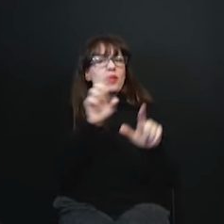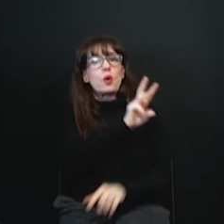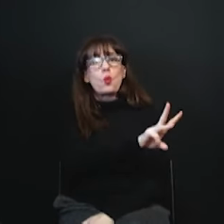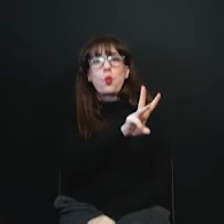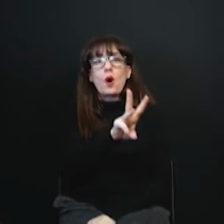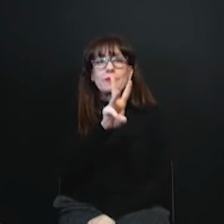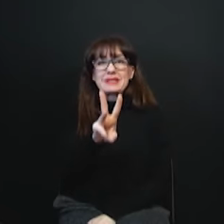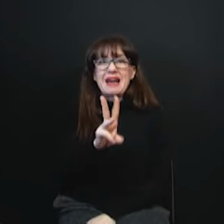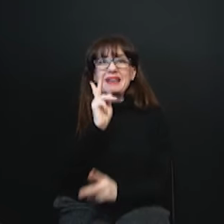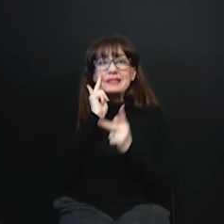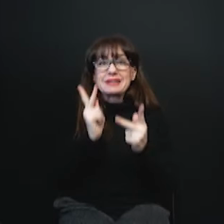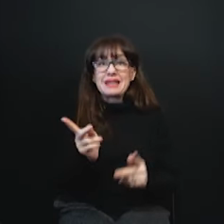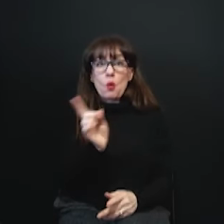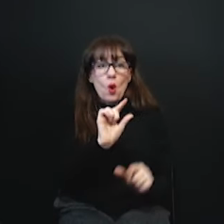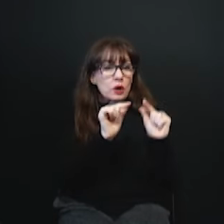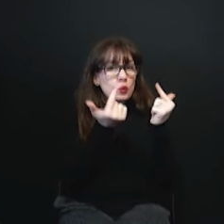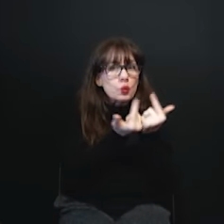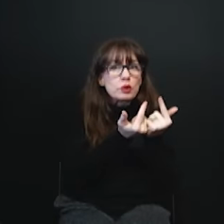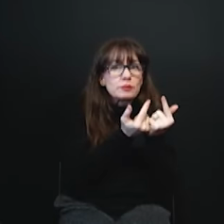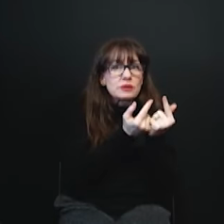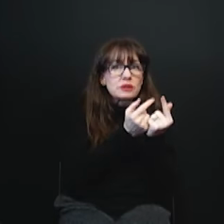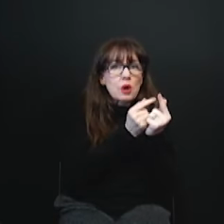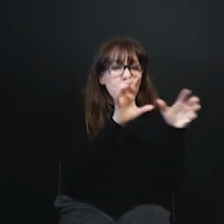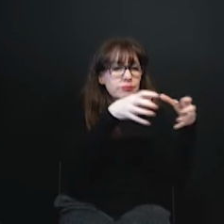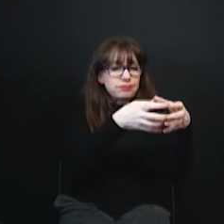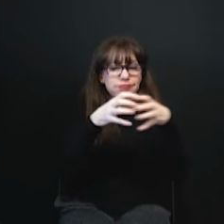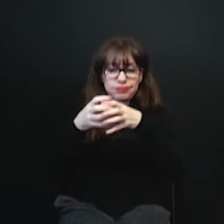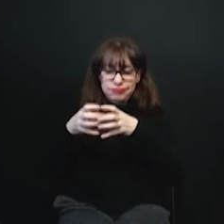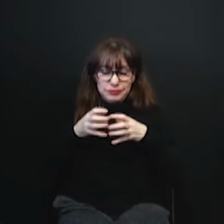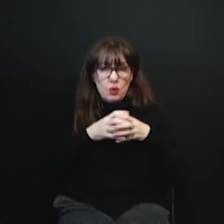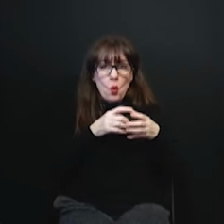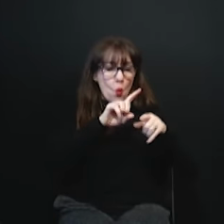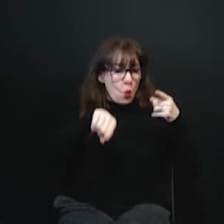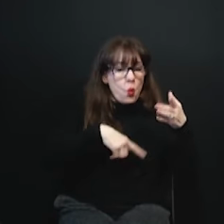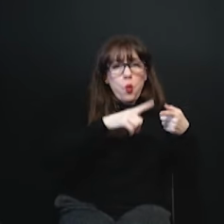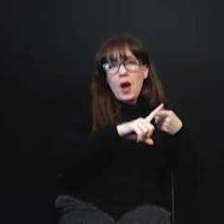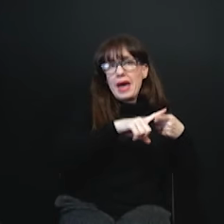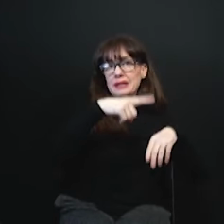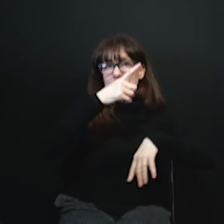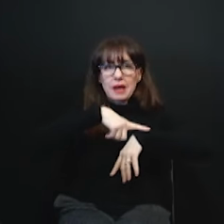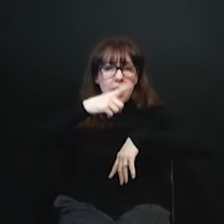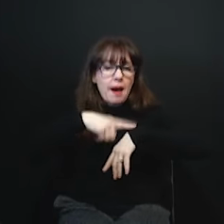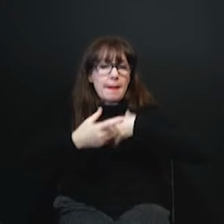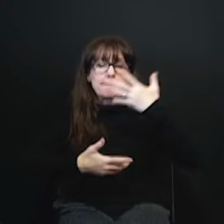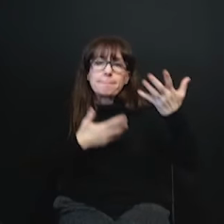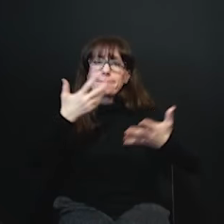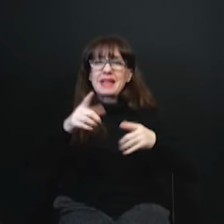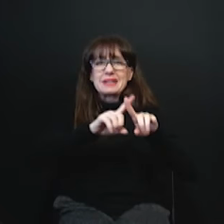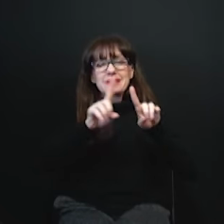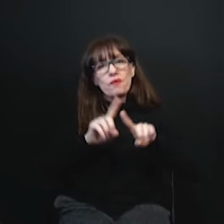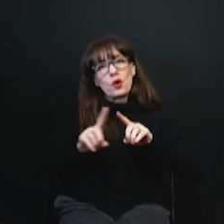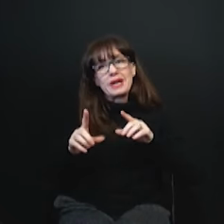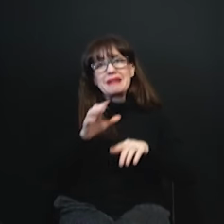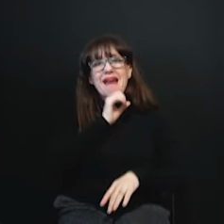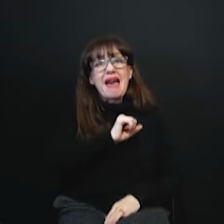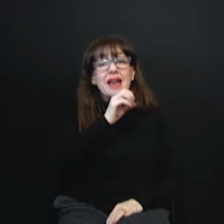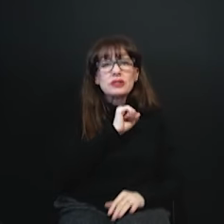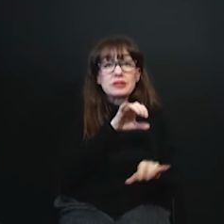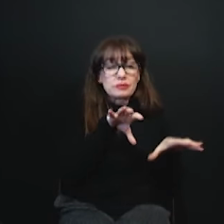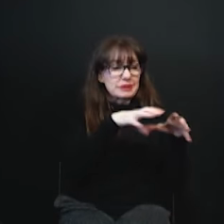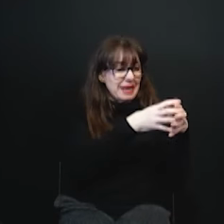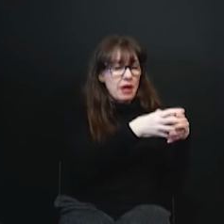find out where is a group that's meeting near you, what day of the week and what time, and different ages are